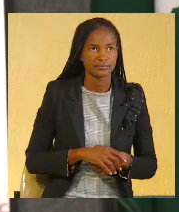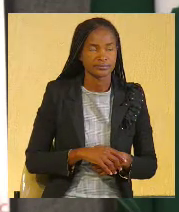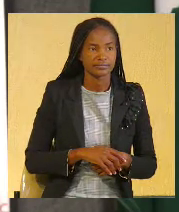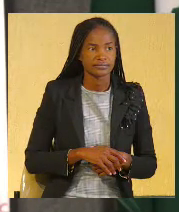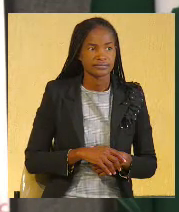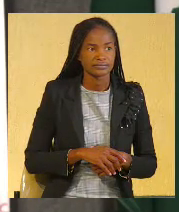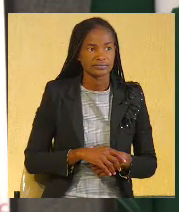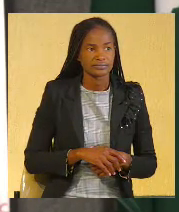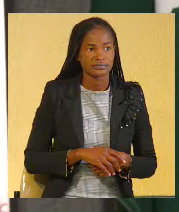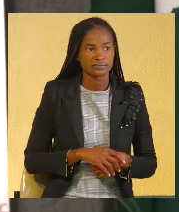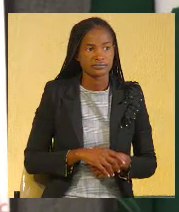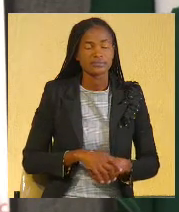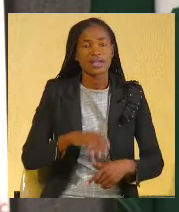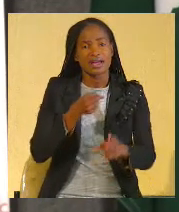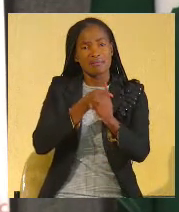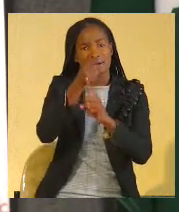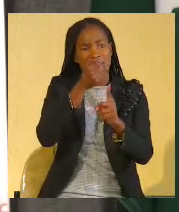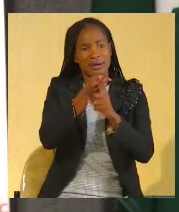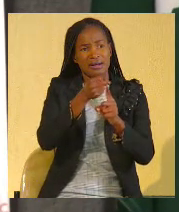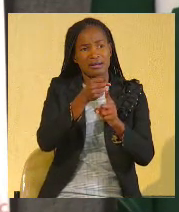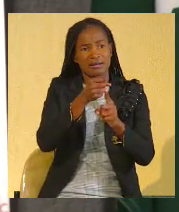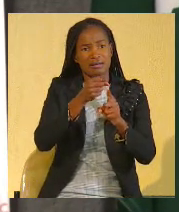fight against COVID-19